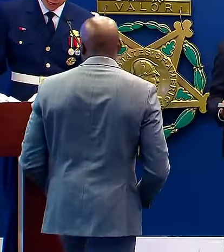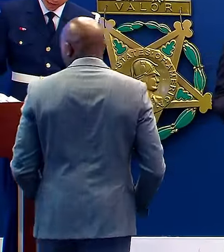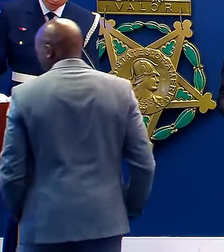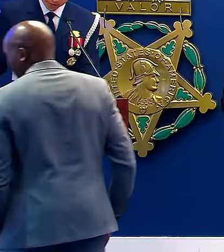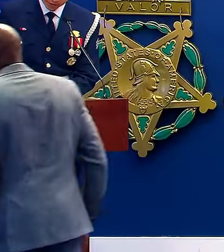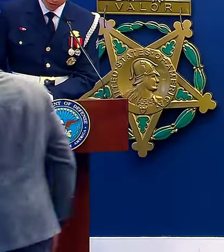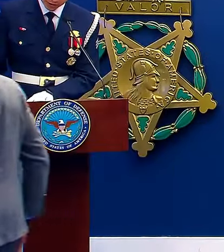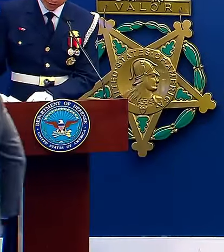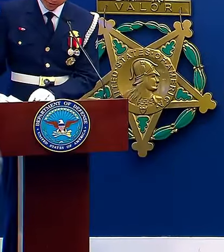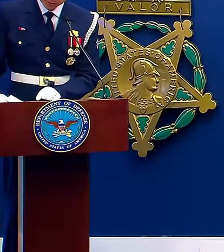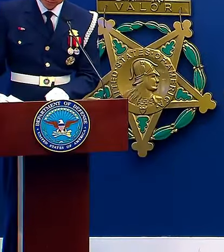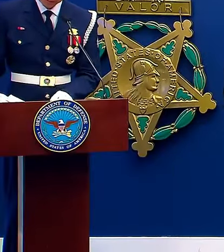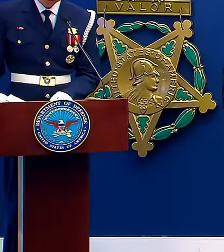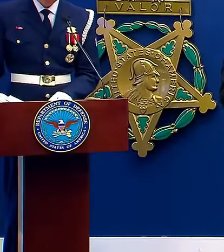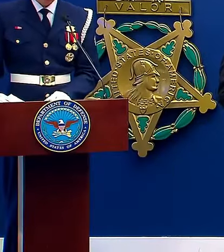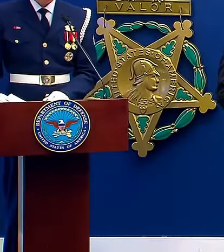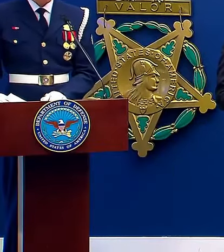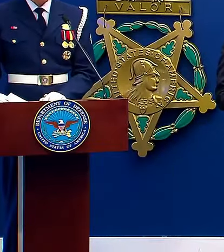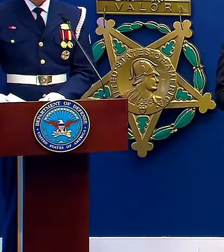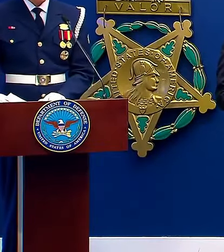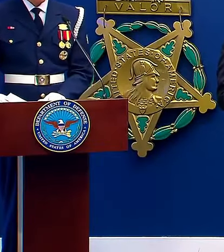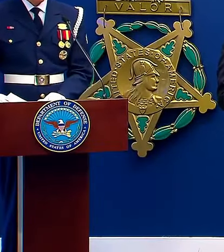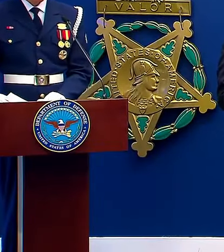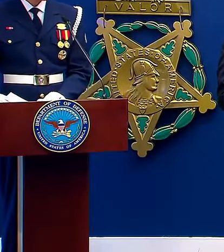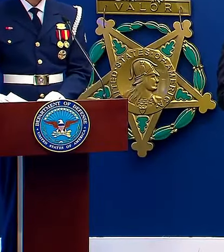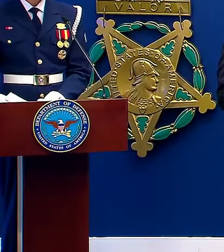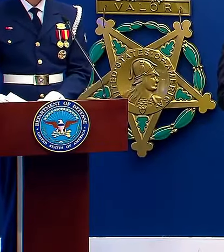be Mr. Adam Swenson.